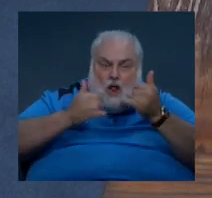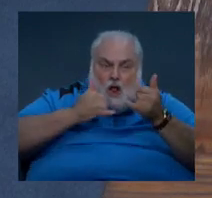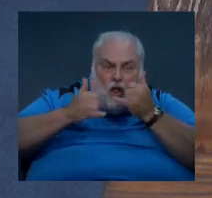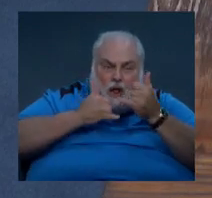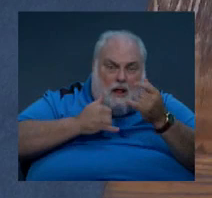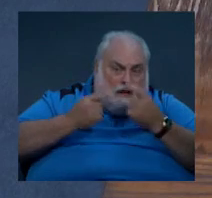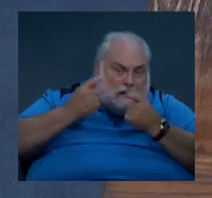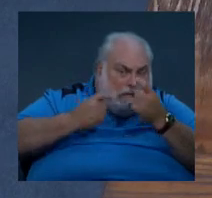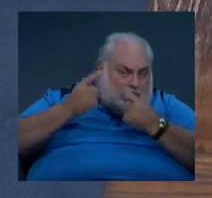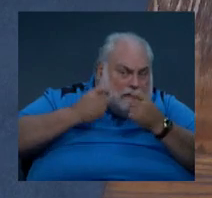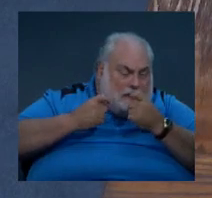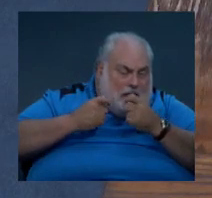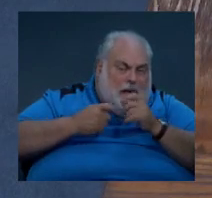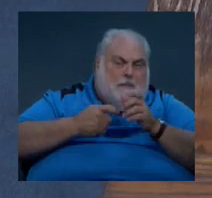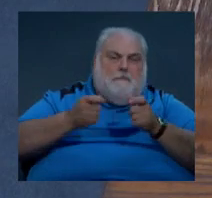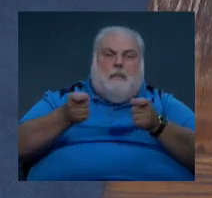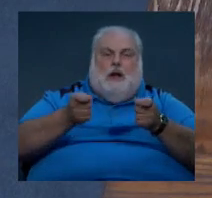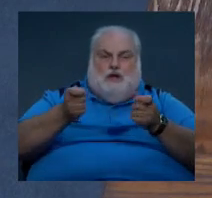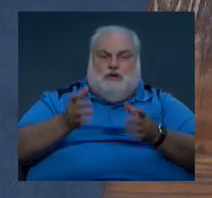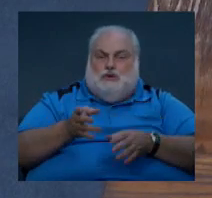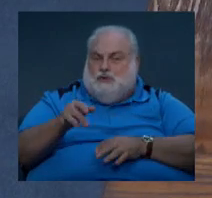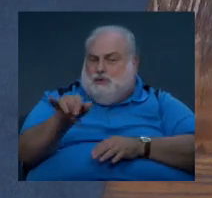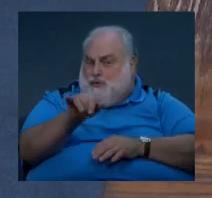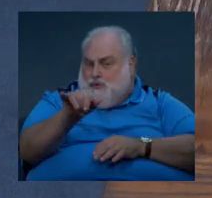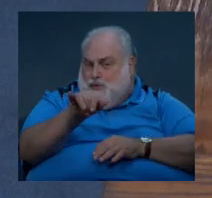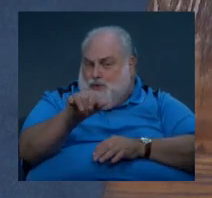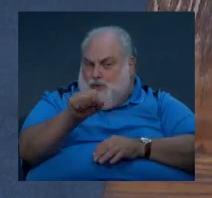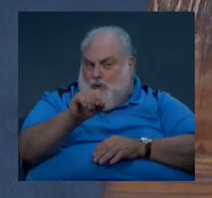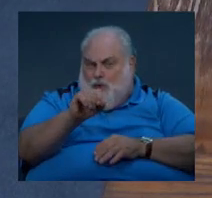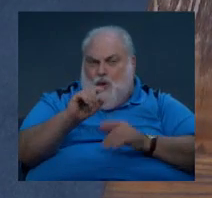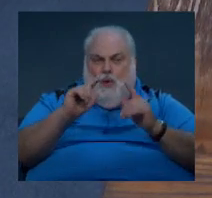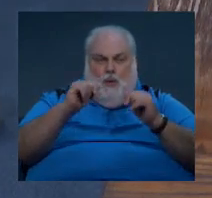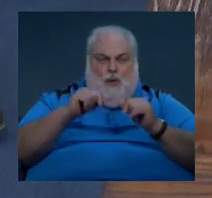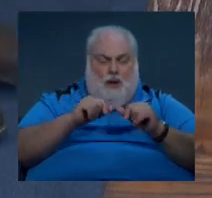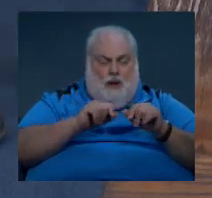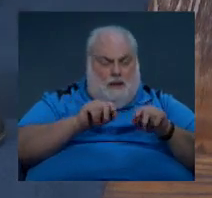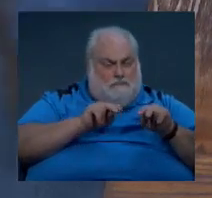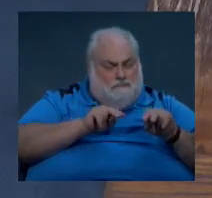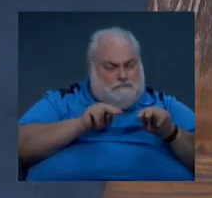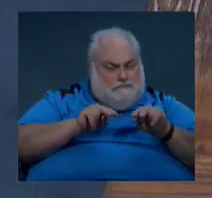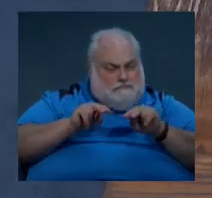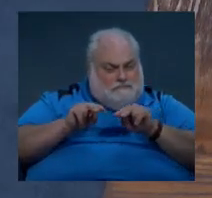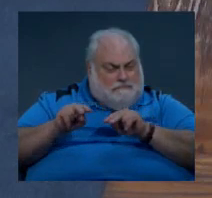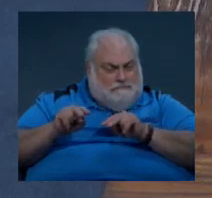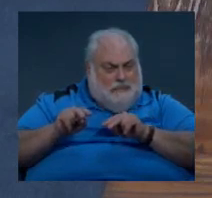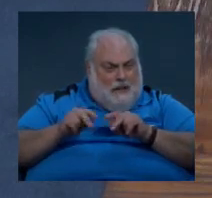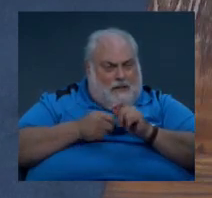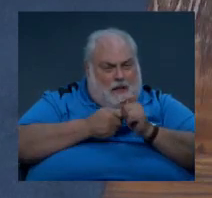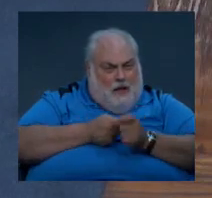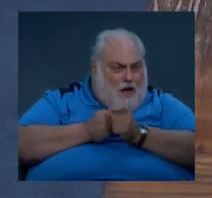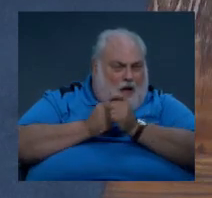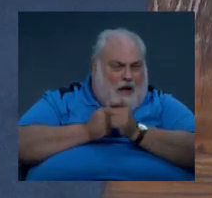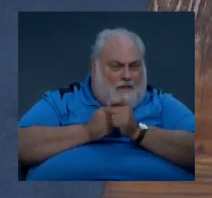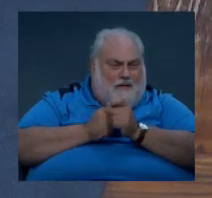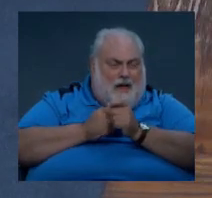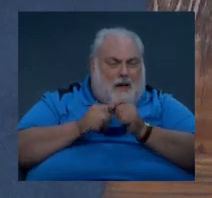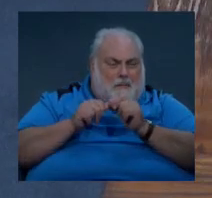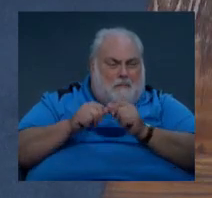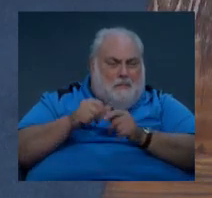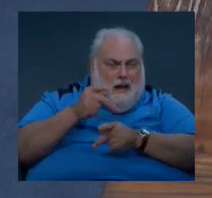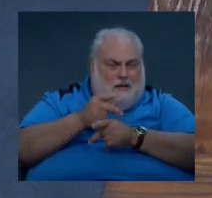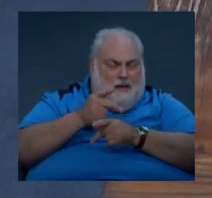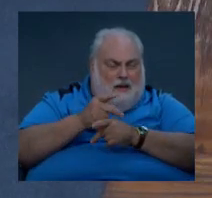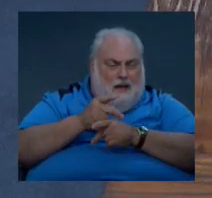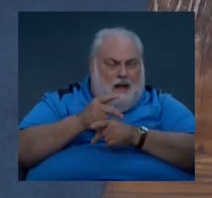me and managers. So when we're looking at these individuals in the golf maintenance and golf area, we've